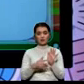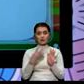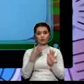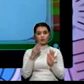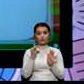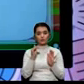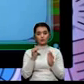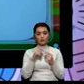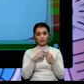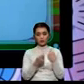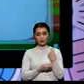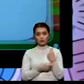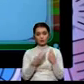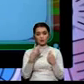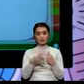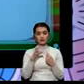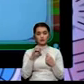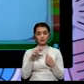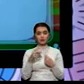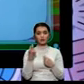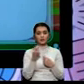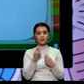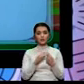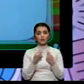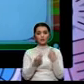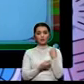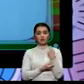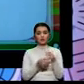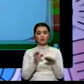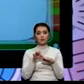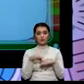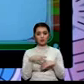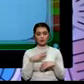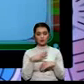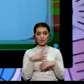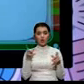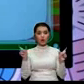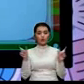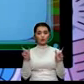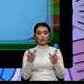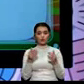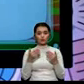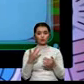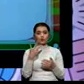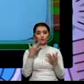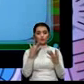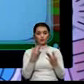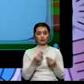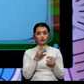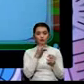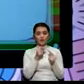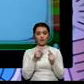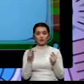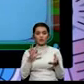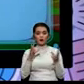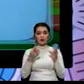84 metr 40 santimetr kam gazlama keltirildi. Do'konga shu 3 kun davomida